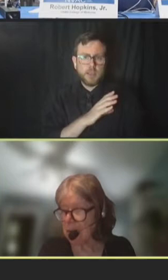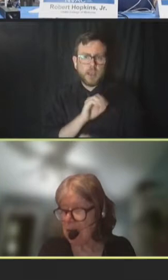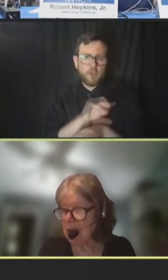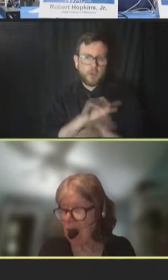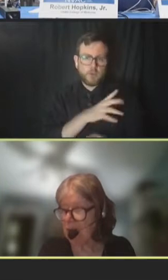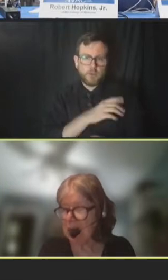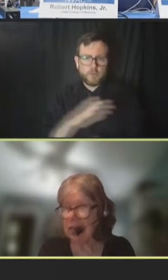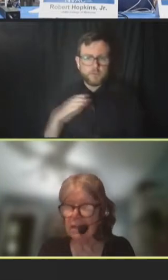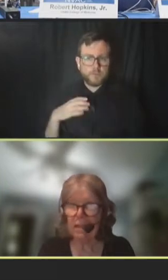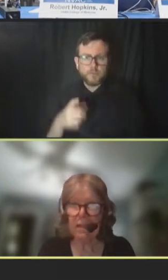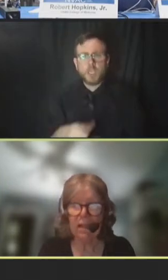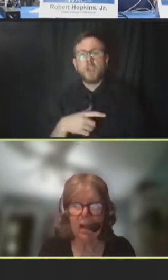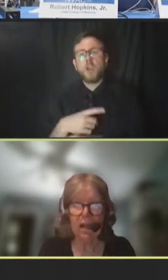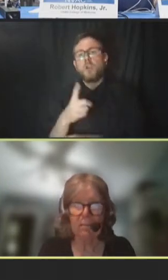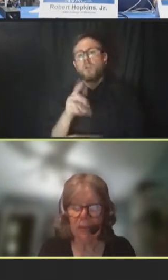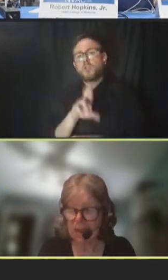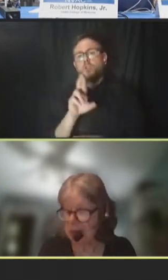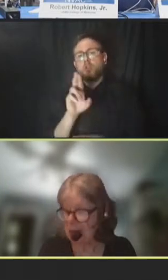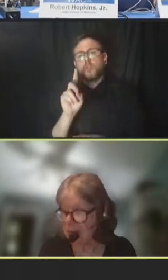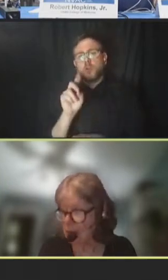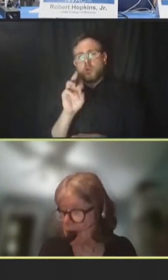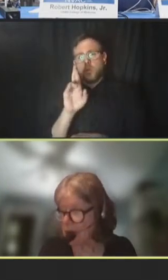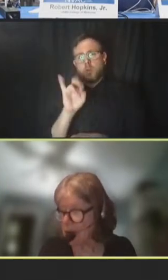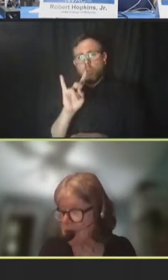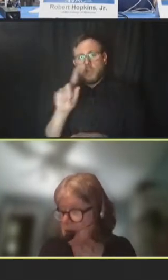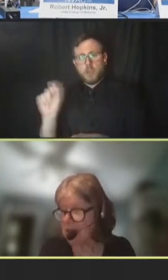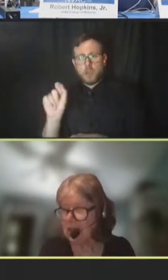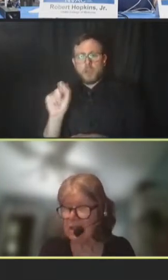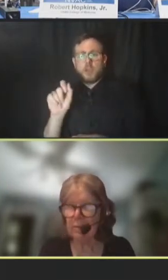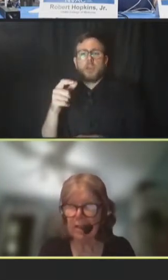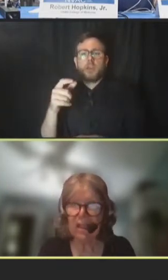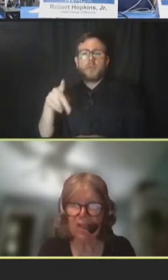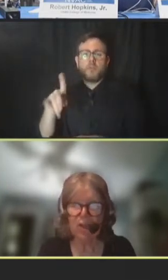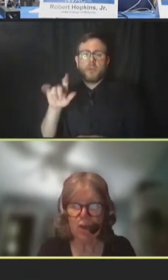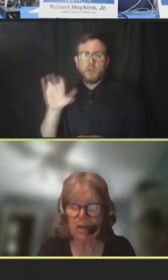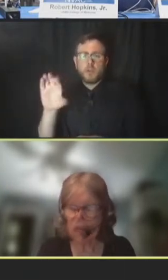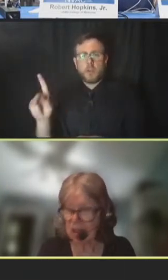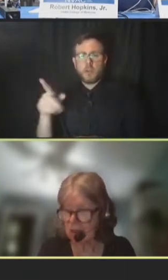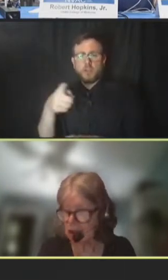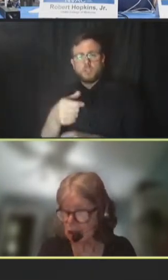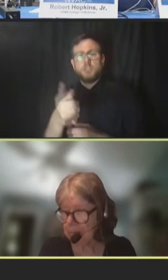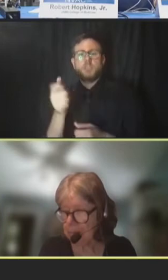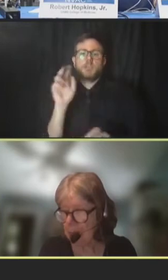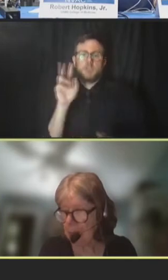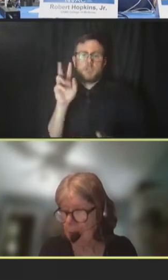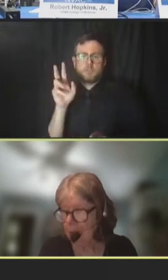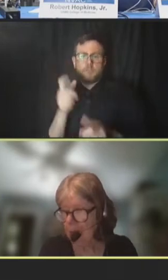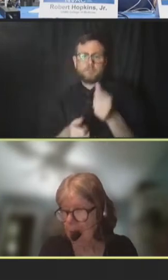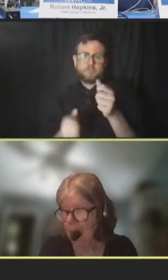Georgina Peacock has been named Director of CDC's Immunization Services Division.